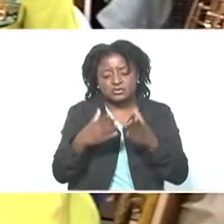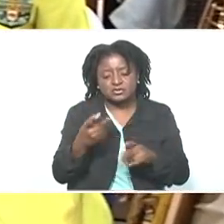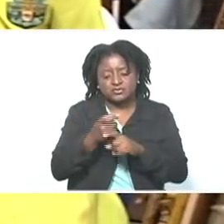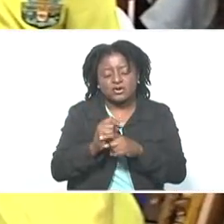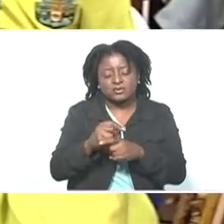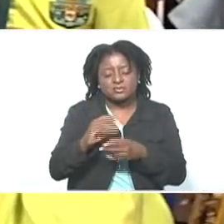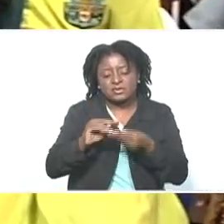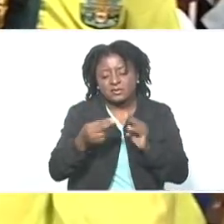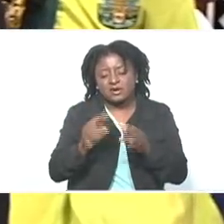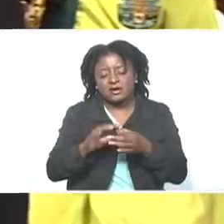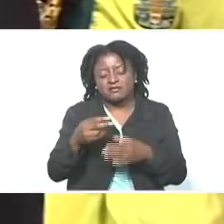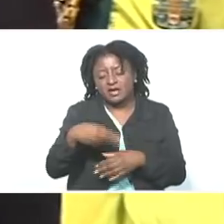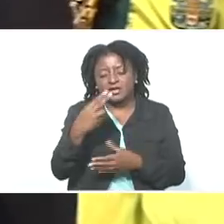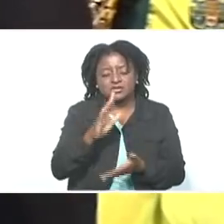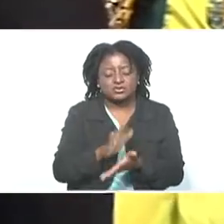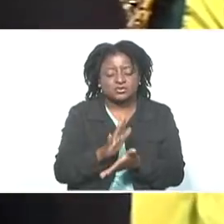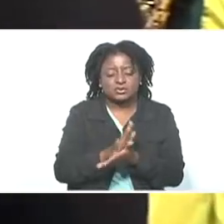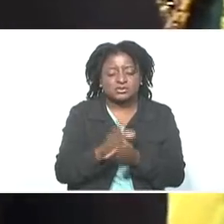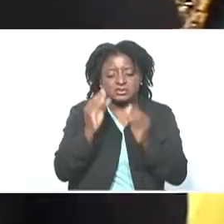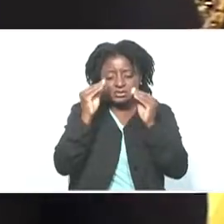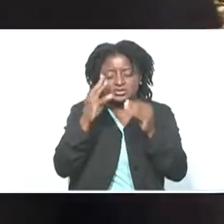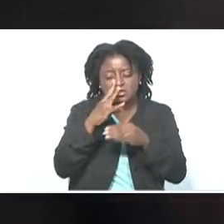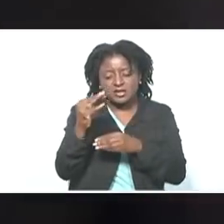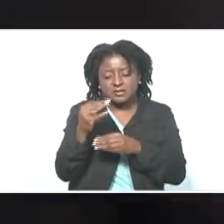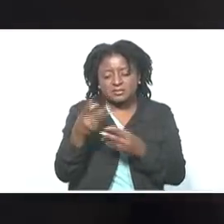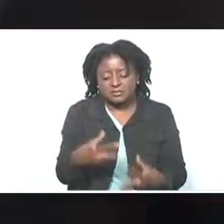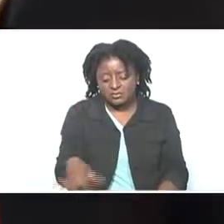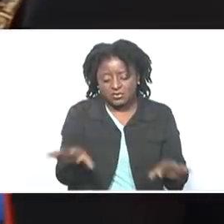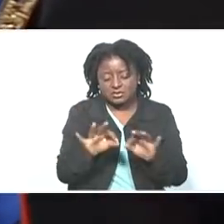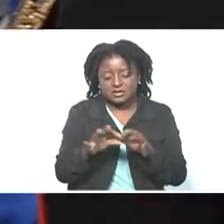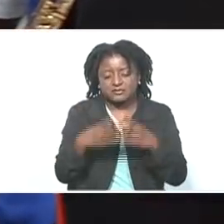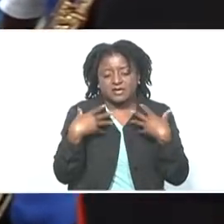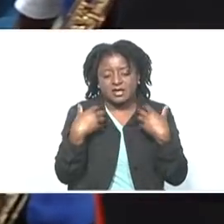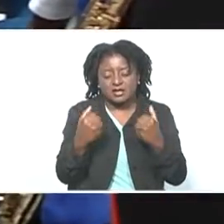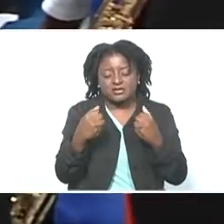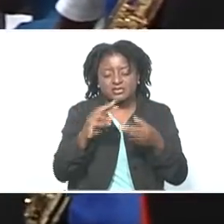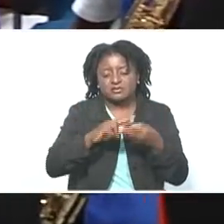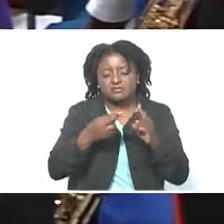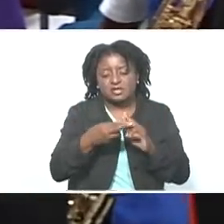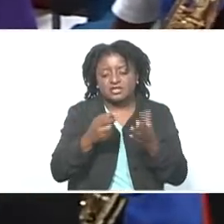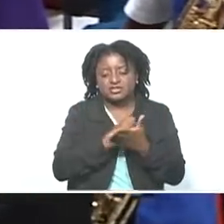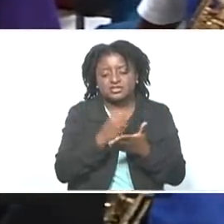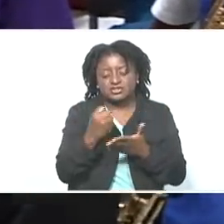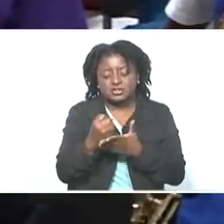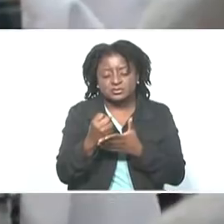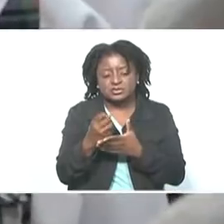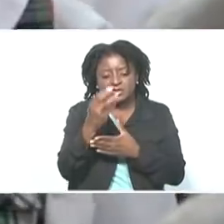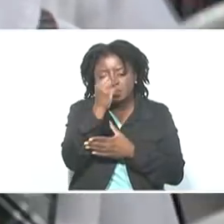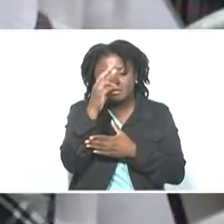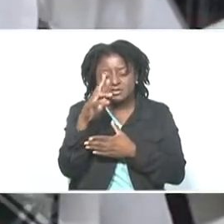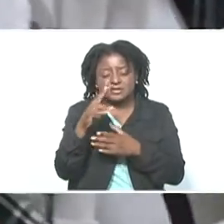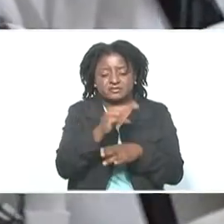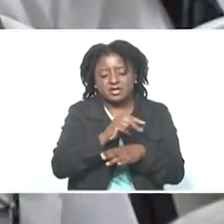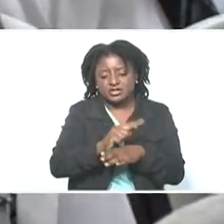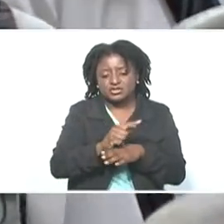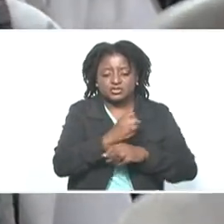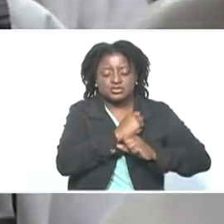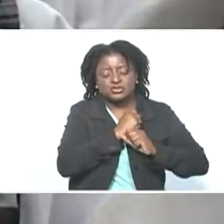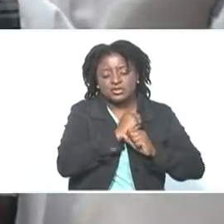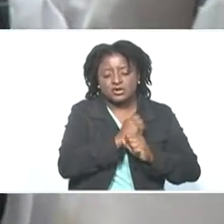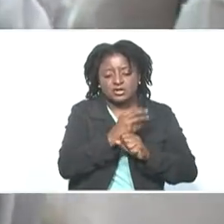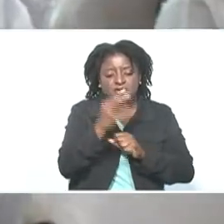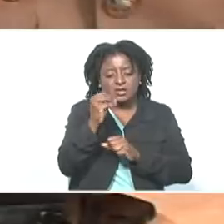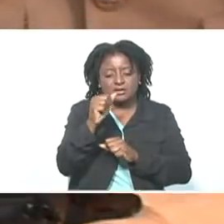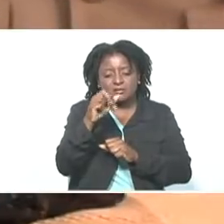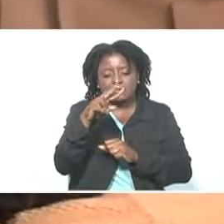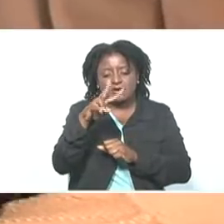them about the importance of healthy relationships. Speakers at the Kickstarter seminar, Minister of National Security, the Honorable Marvin